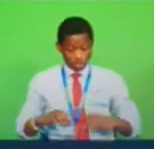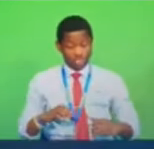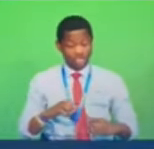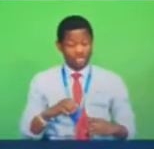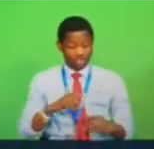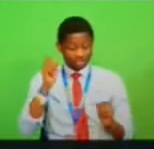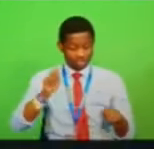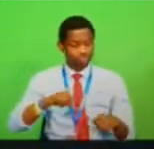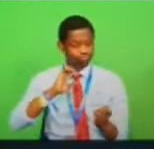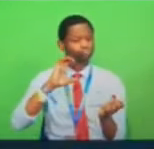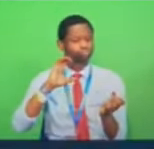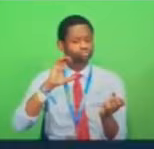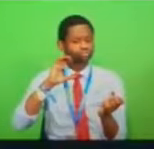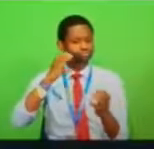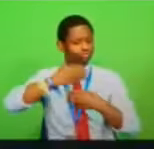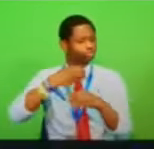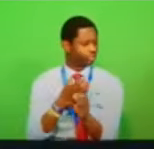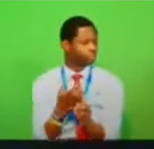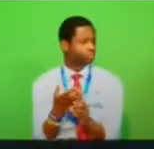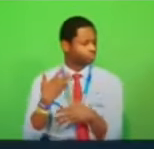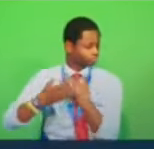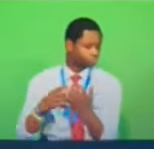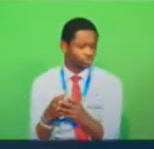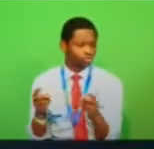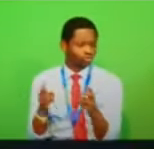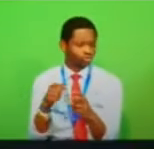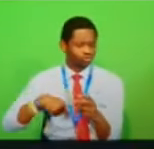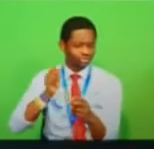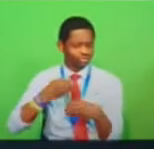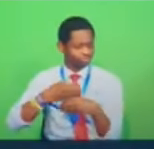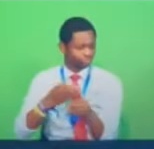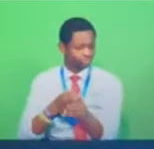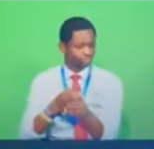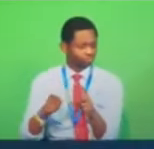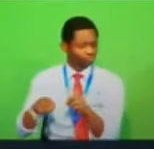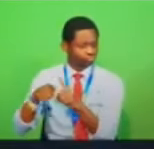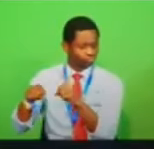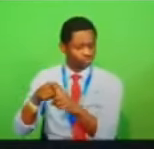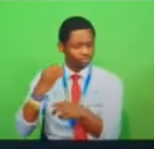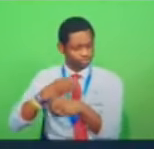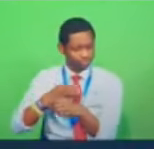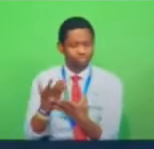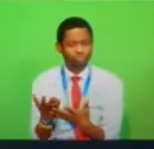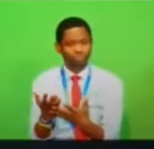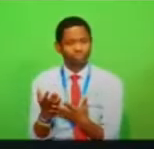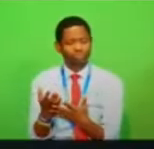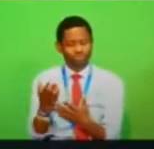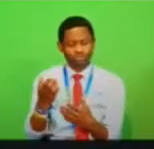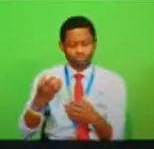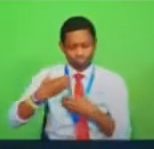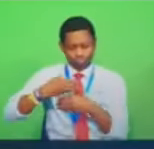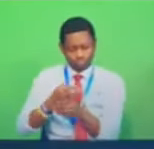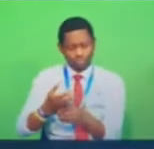something that we create. And so we can create positive culture. We can bring the Christ culture to bear on every